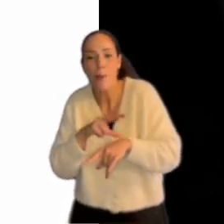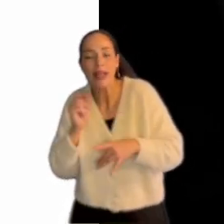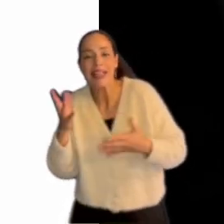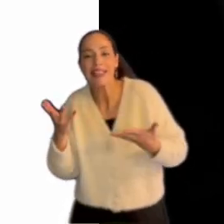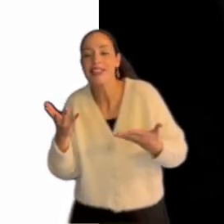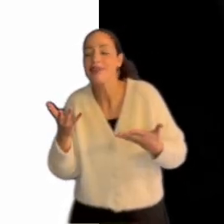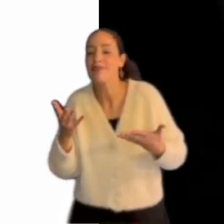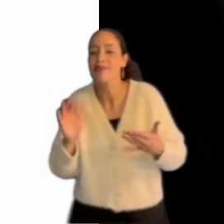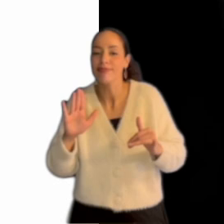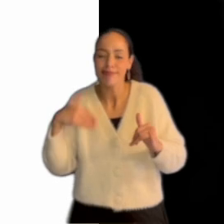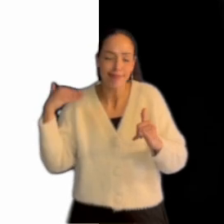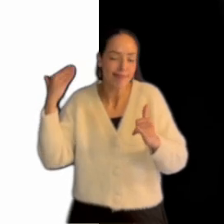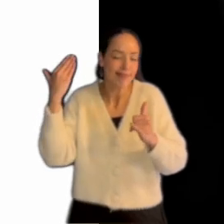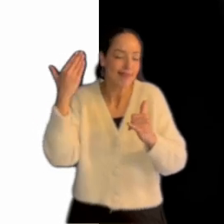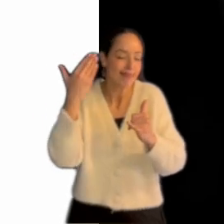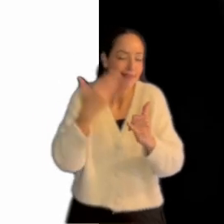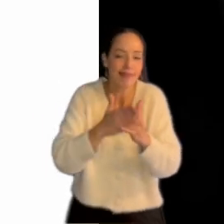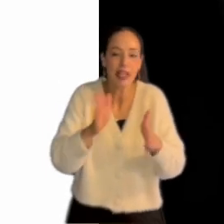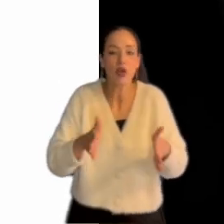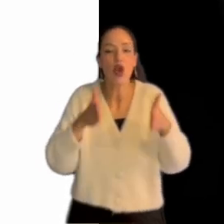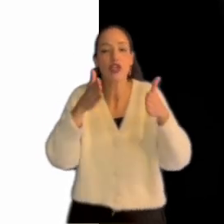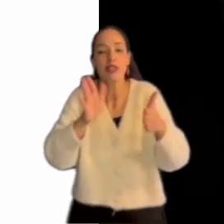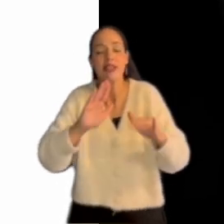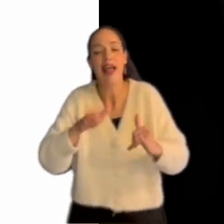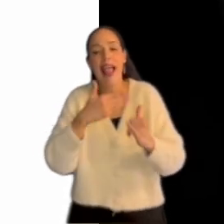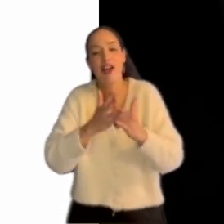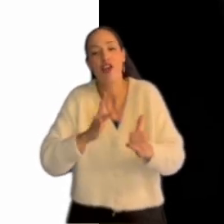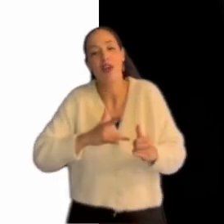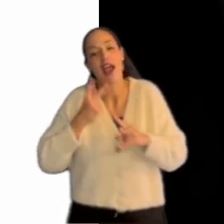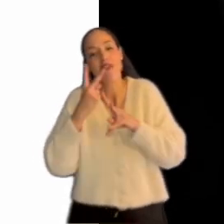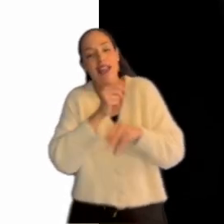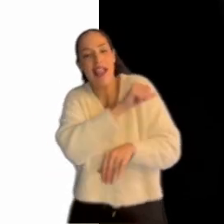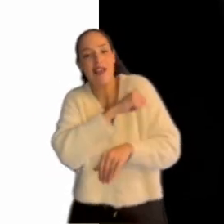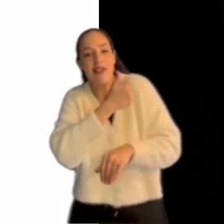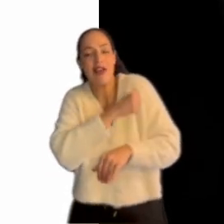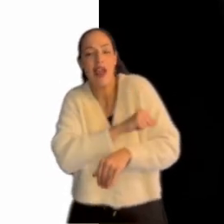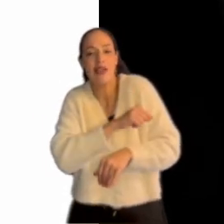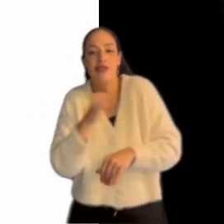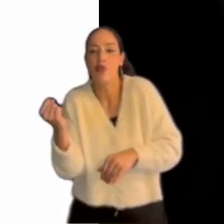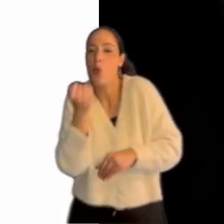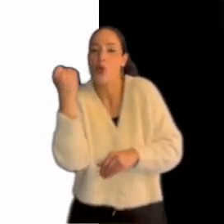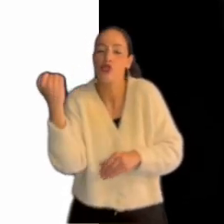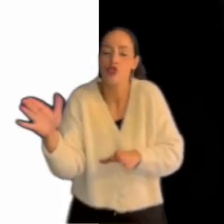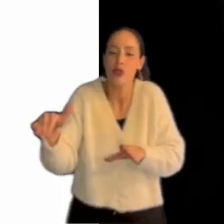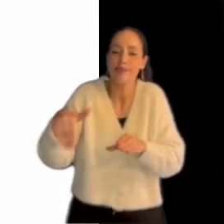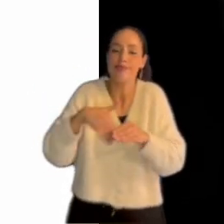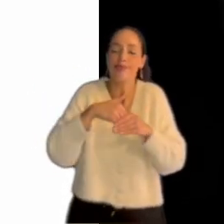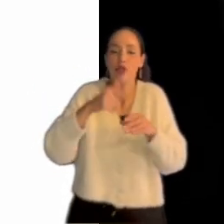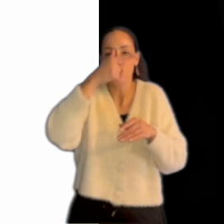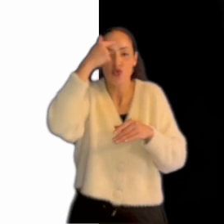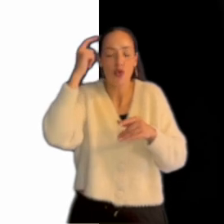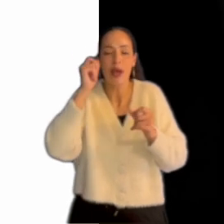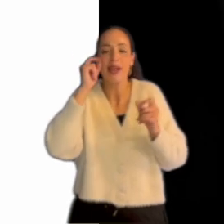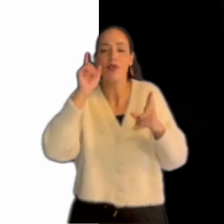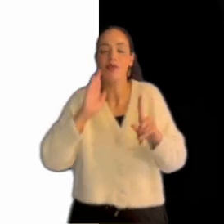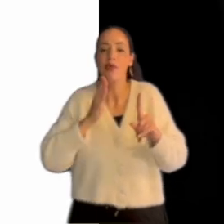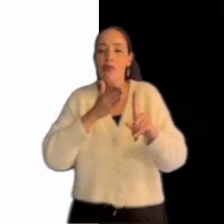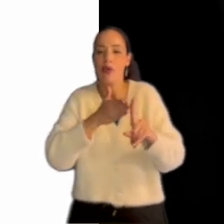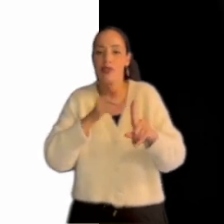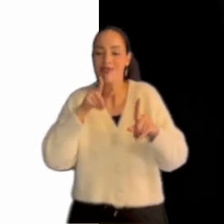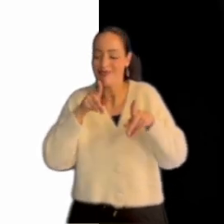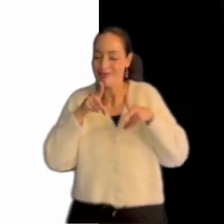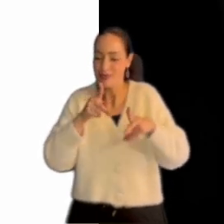seeing, knowing, and doing. Our ambition in these trainings has been to create a trauma-informed everything where compassion is embedded